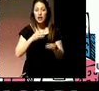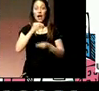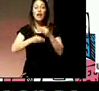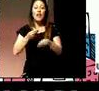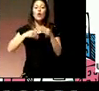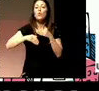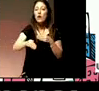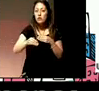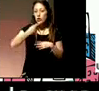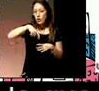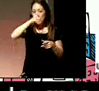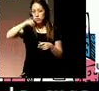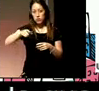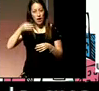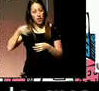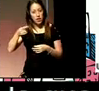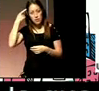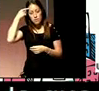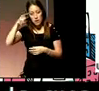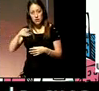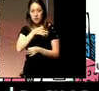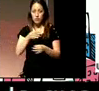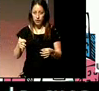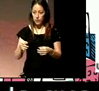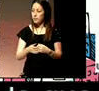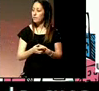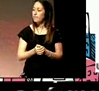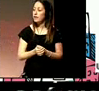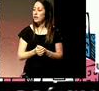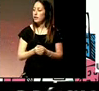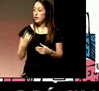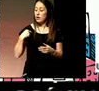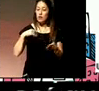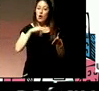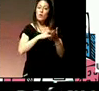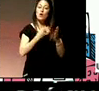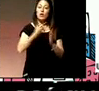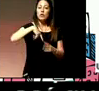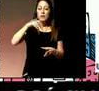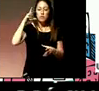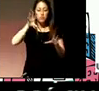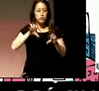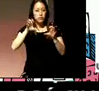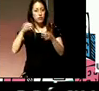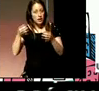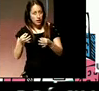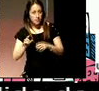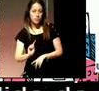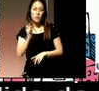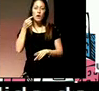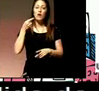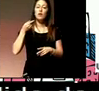learning outcomes from that particular project was the importance, first of all, of having an access strategy, the importance of